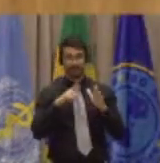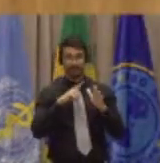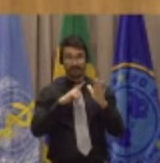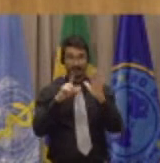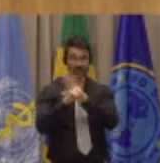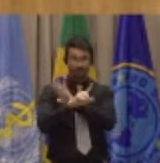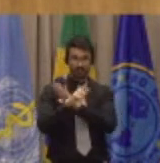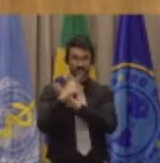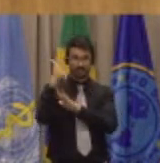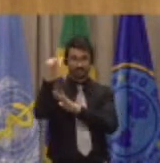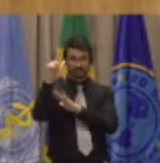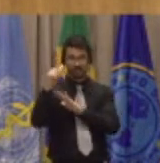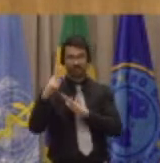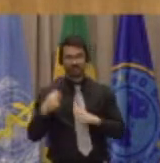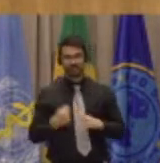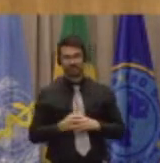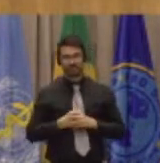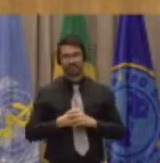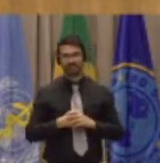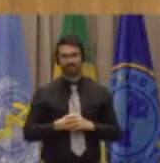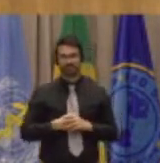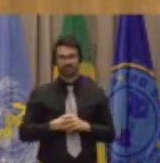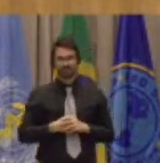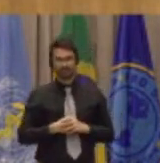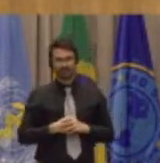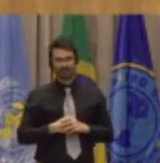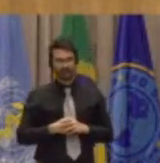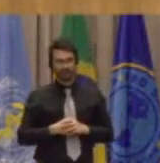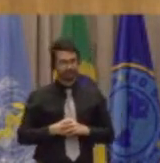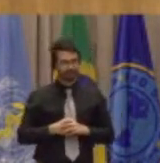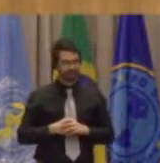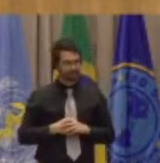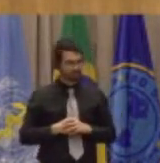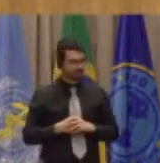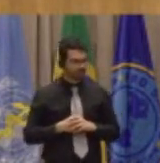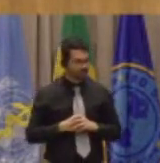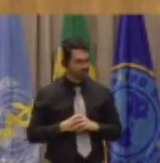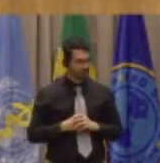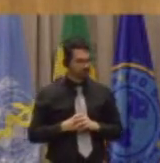Perfect. Do you have any other comments or questions?